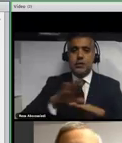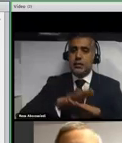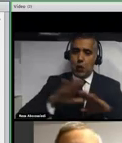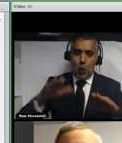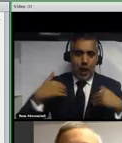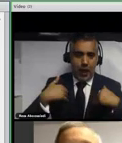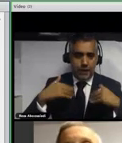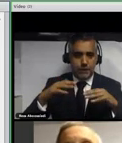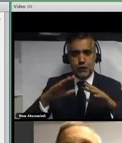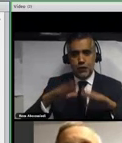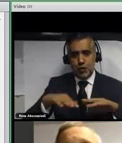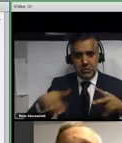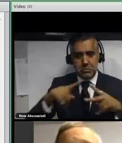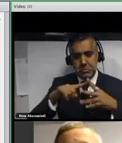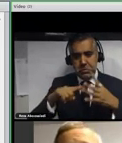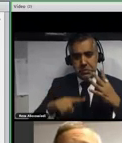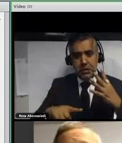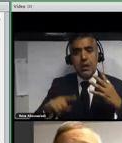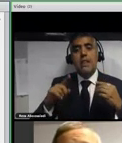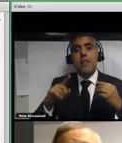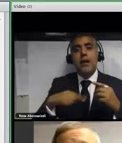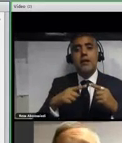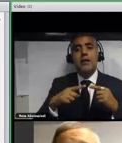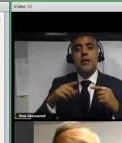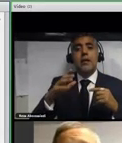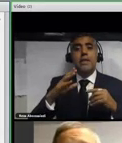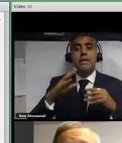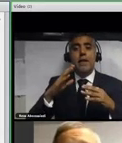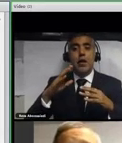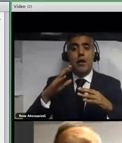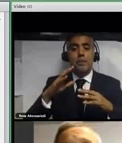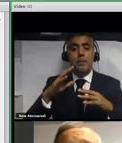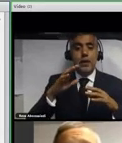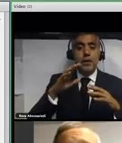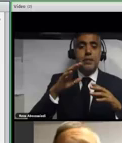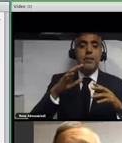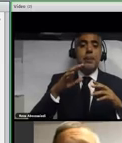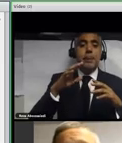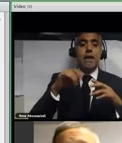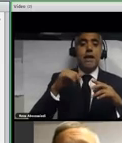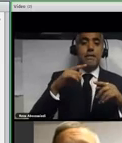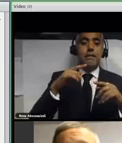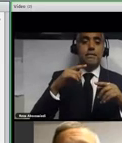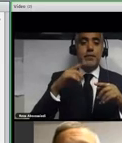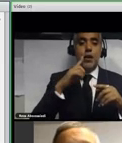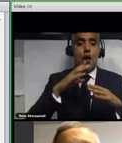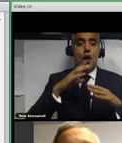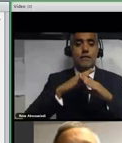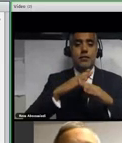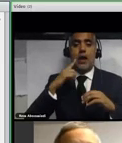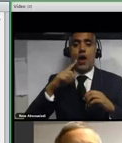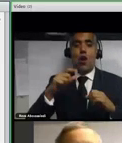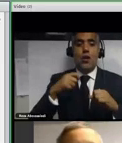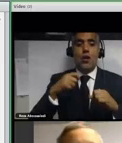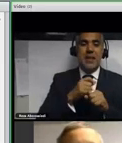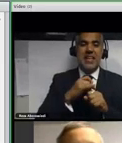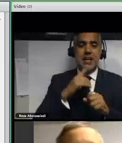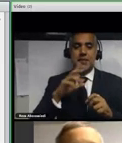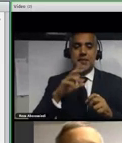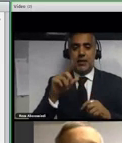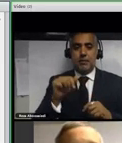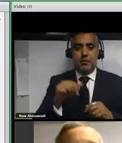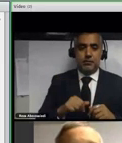et cetera, that means that's evidence that there are barriers in the environment that are making them